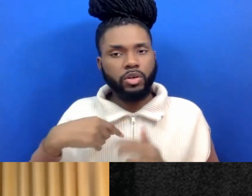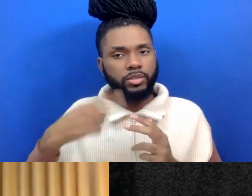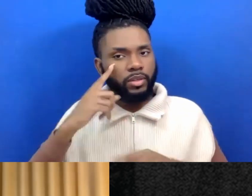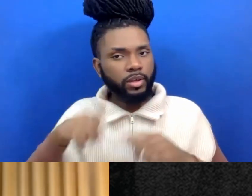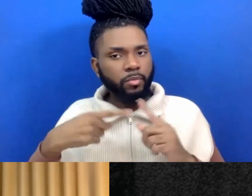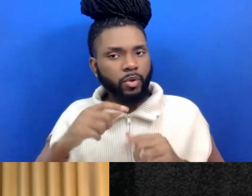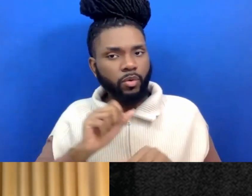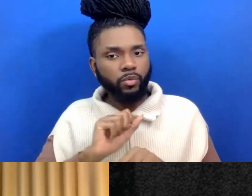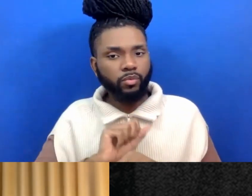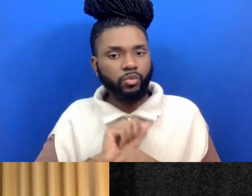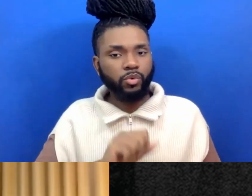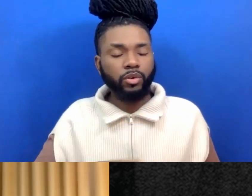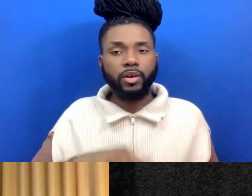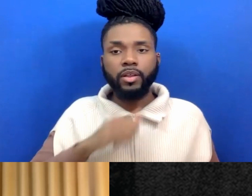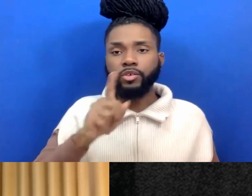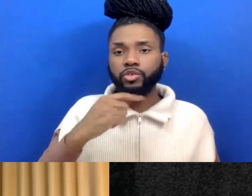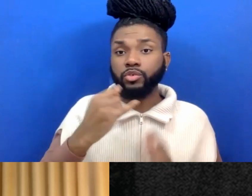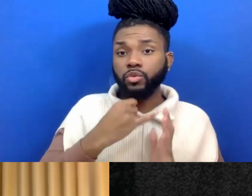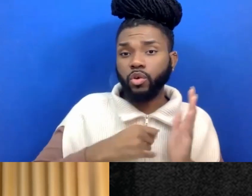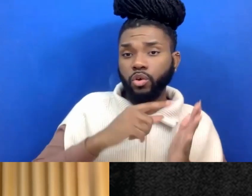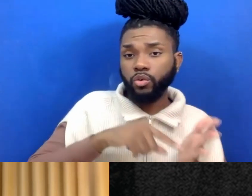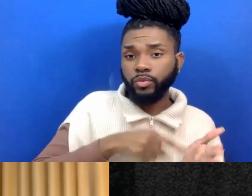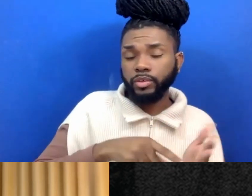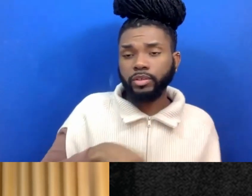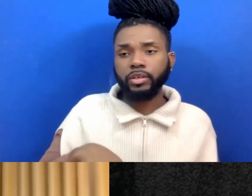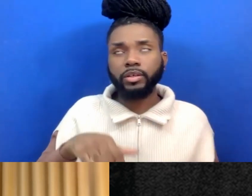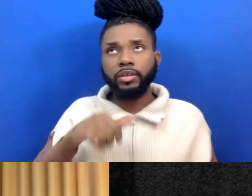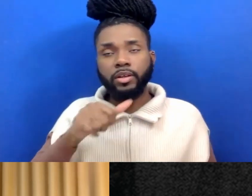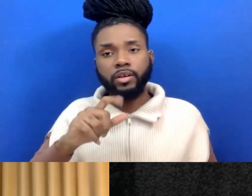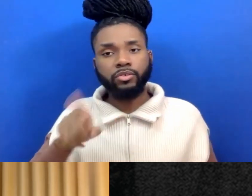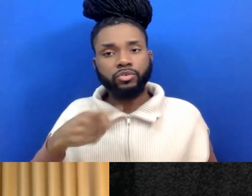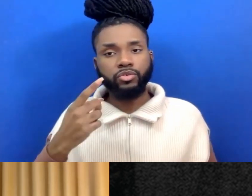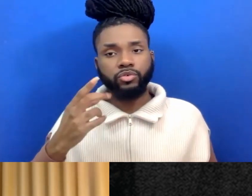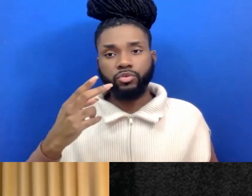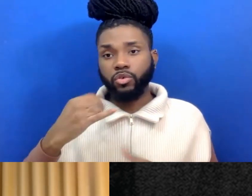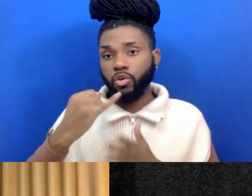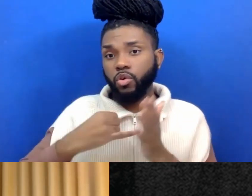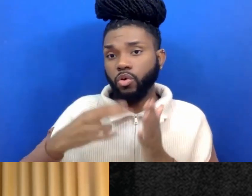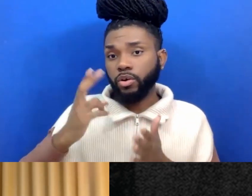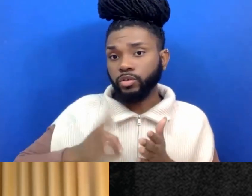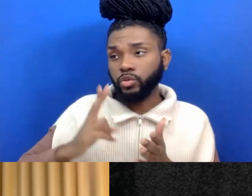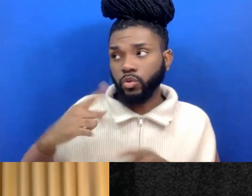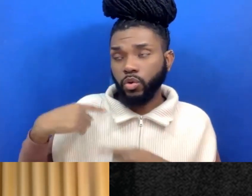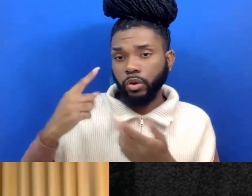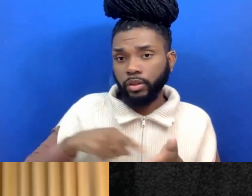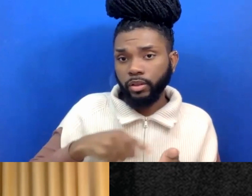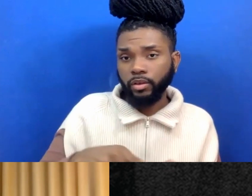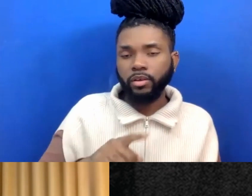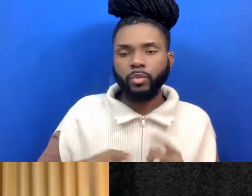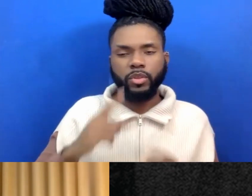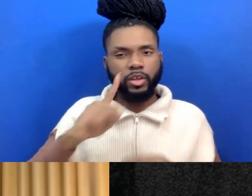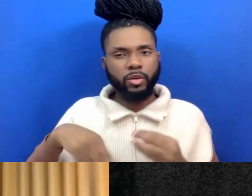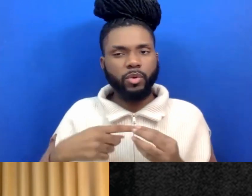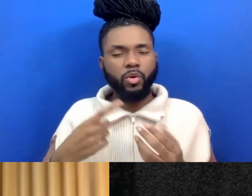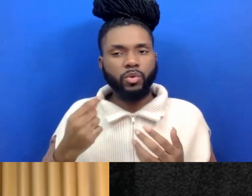critically or art historically, but by working through and toward what is required of